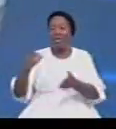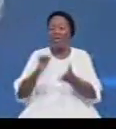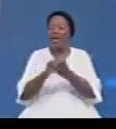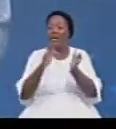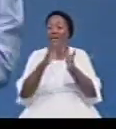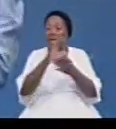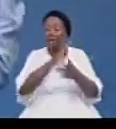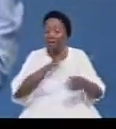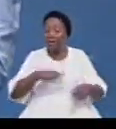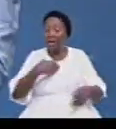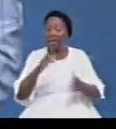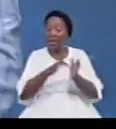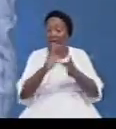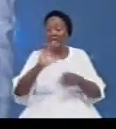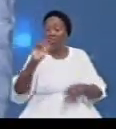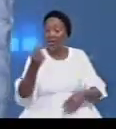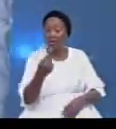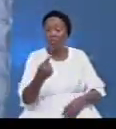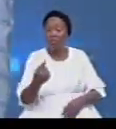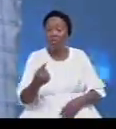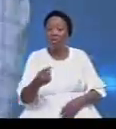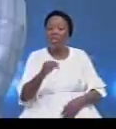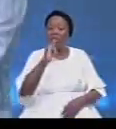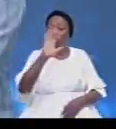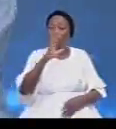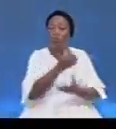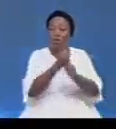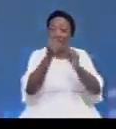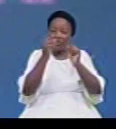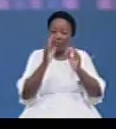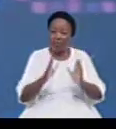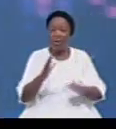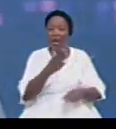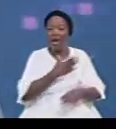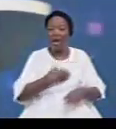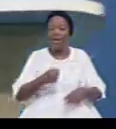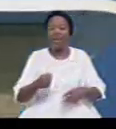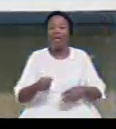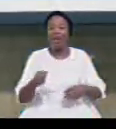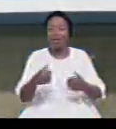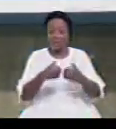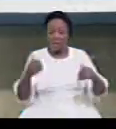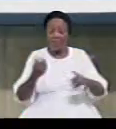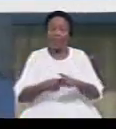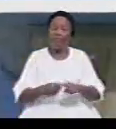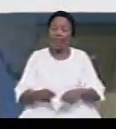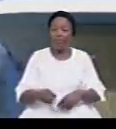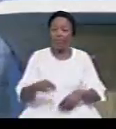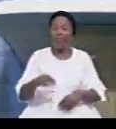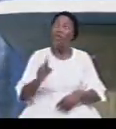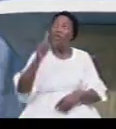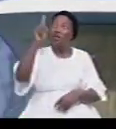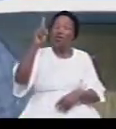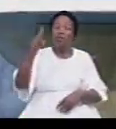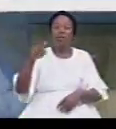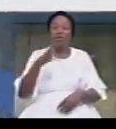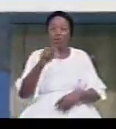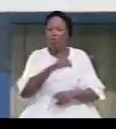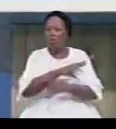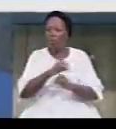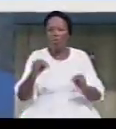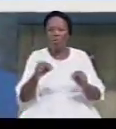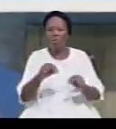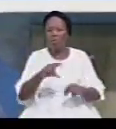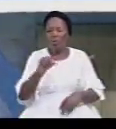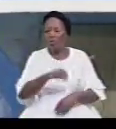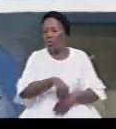and Christ alone is your Savior, and apart from Him, there's no other salvation? And you